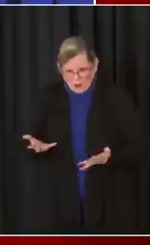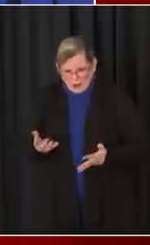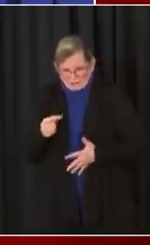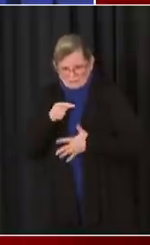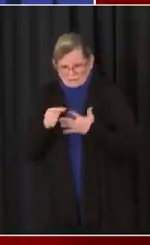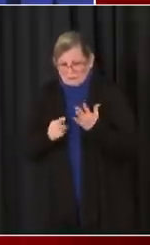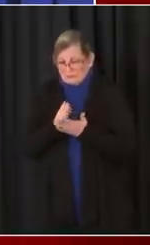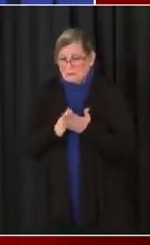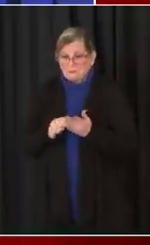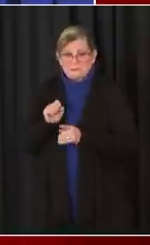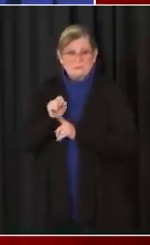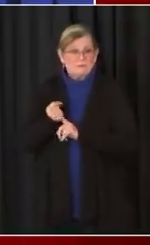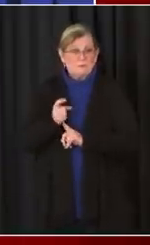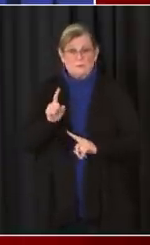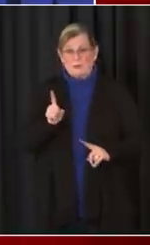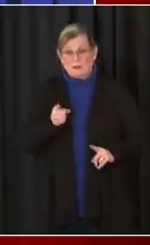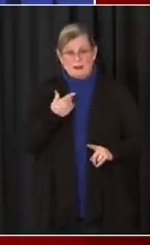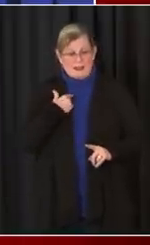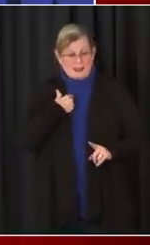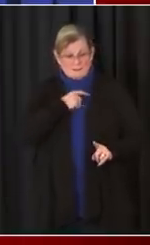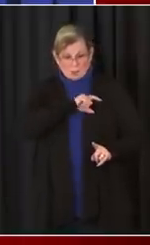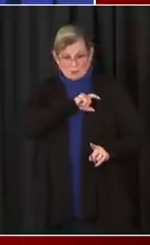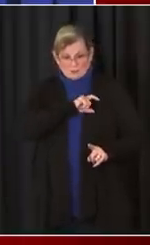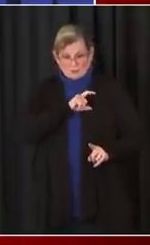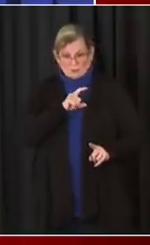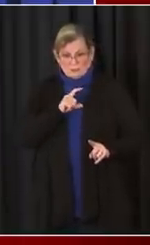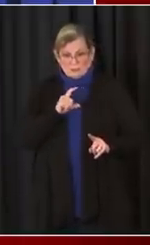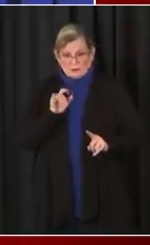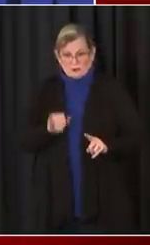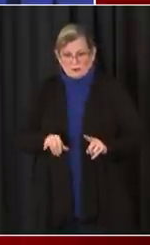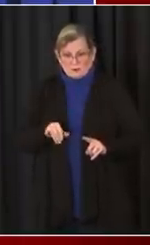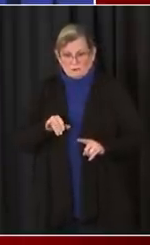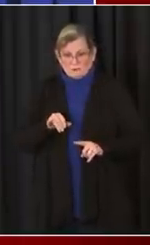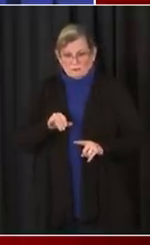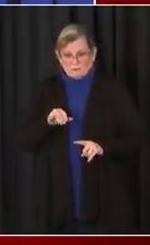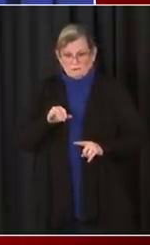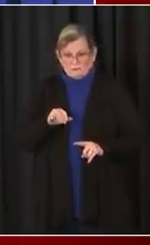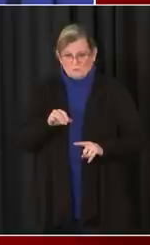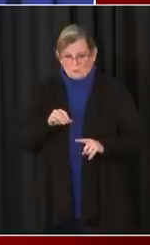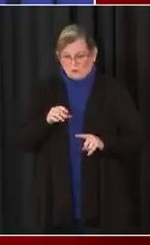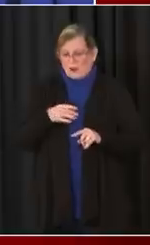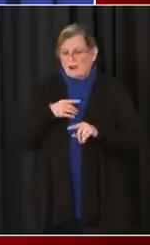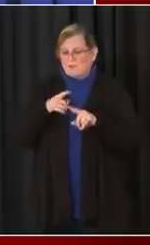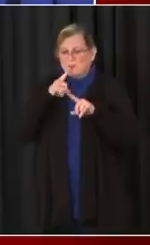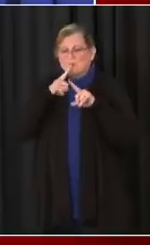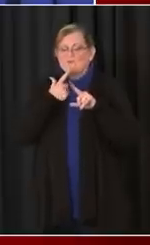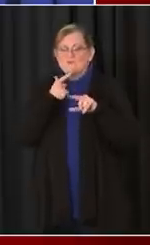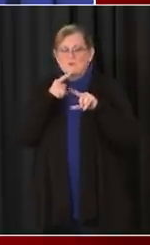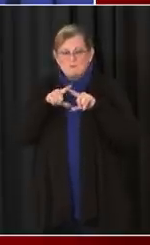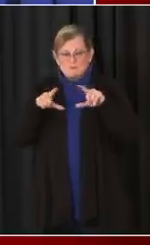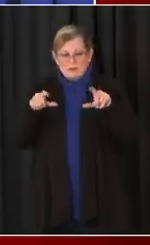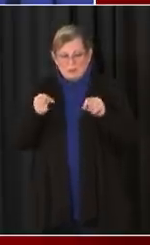I mean, there are situations where we have officers that are having bricks thrown at them, bottles thrown at